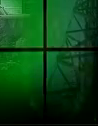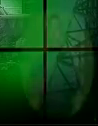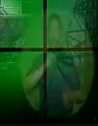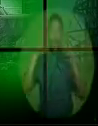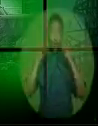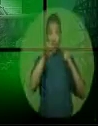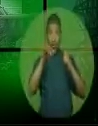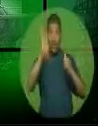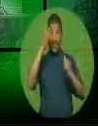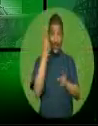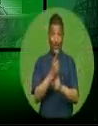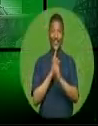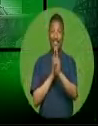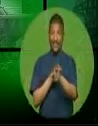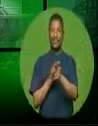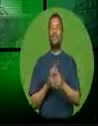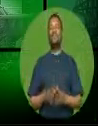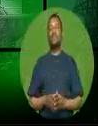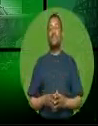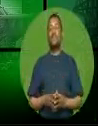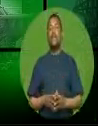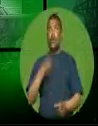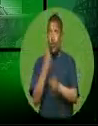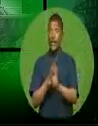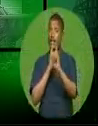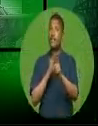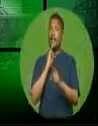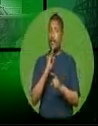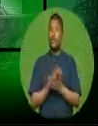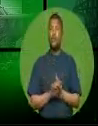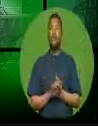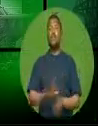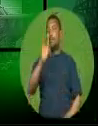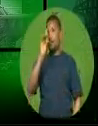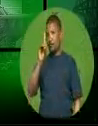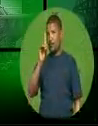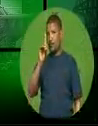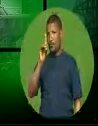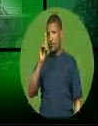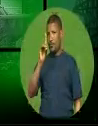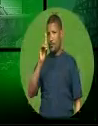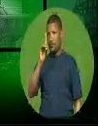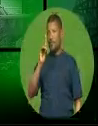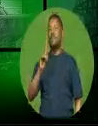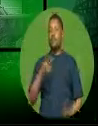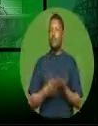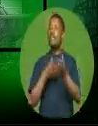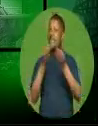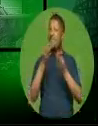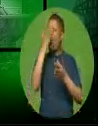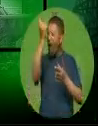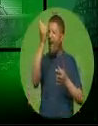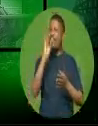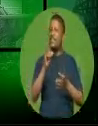I hope you've got the correct answer. The correct answer is D. Let me explain